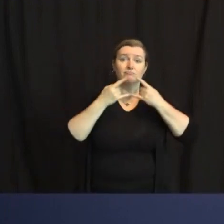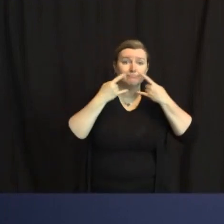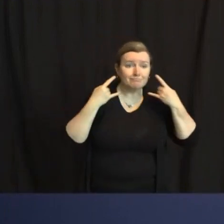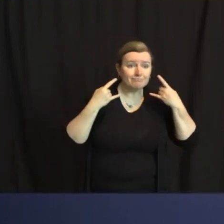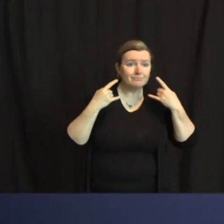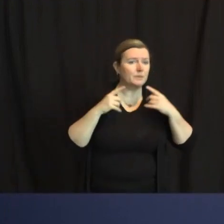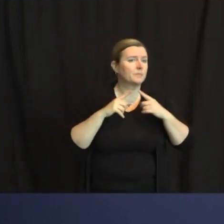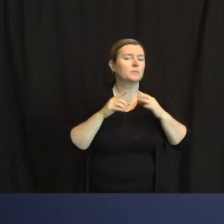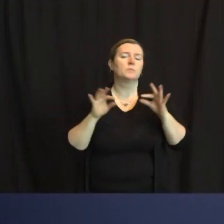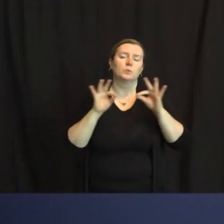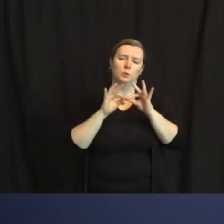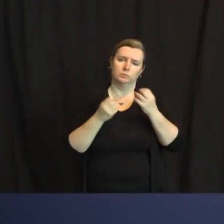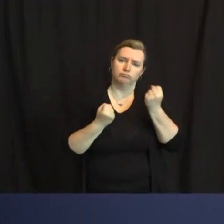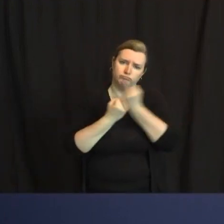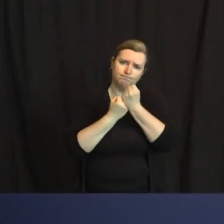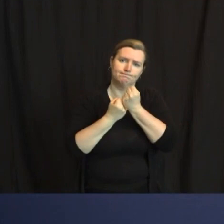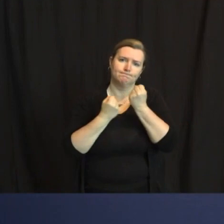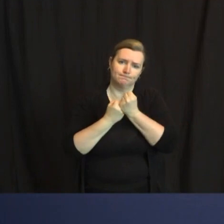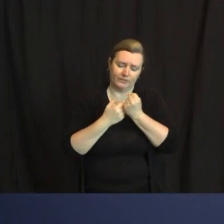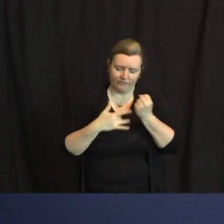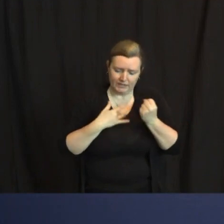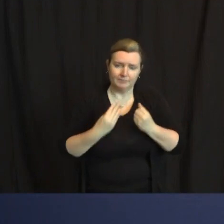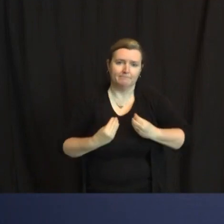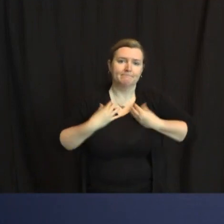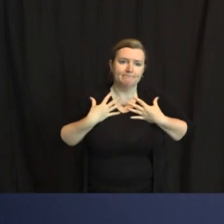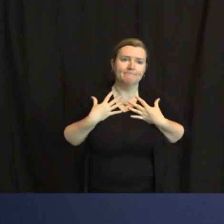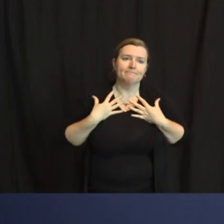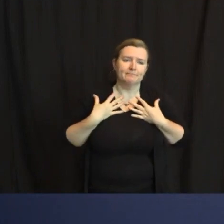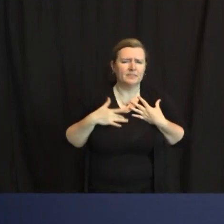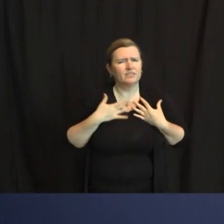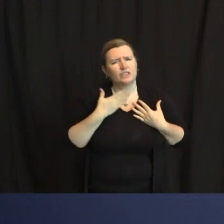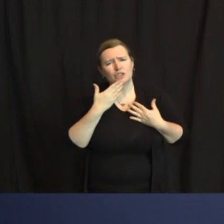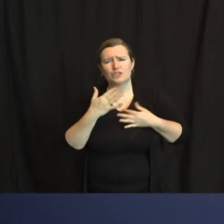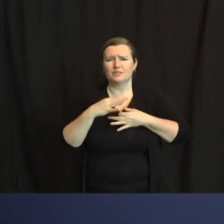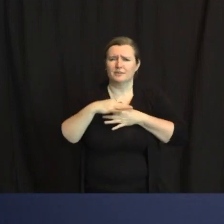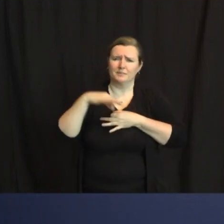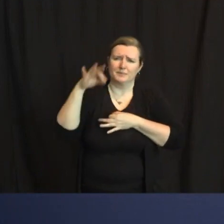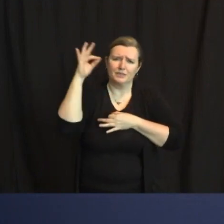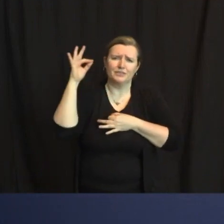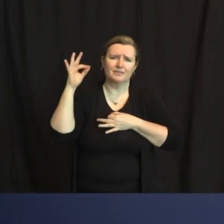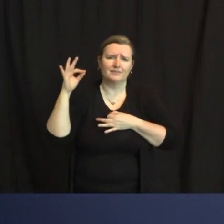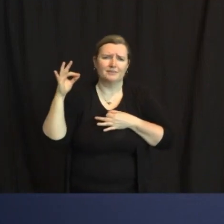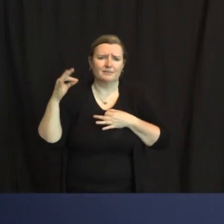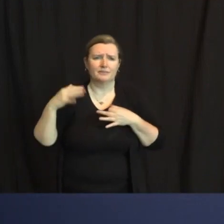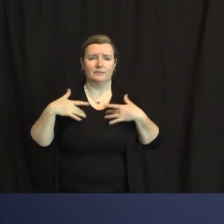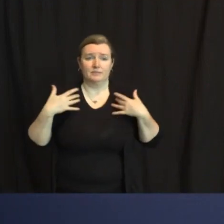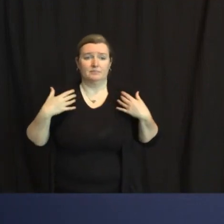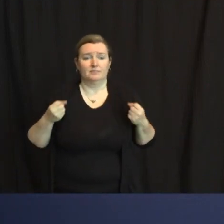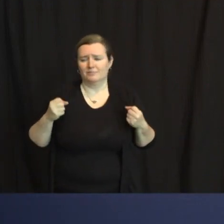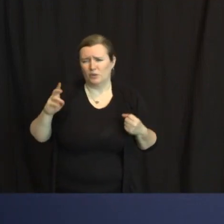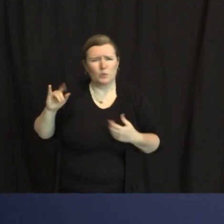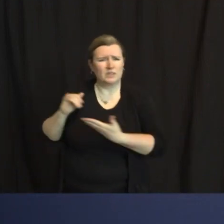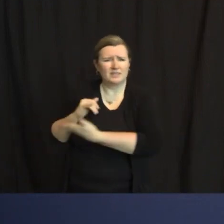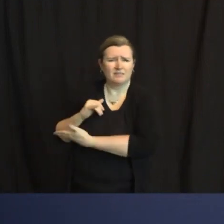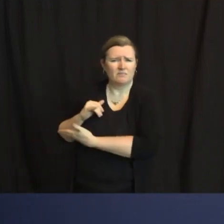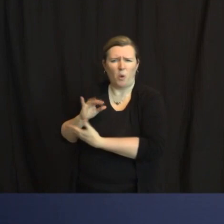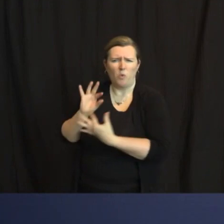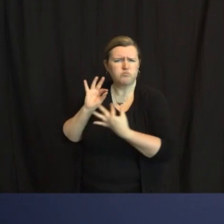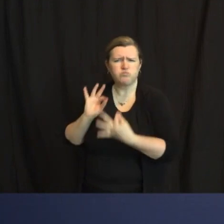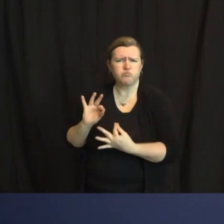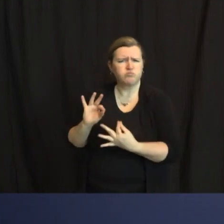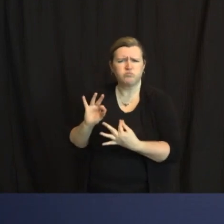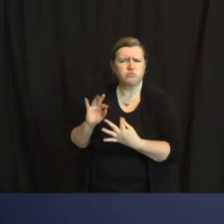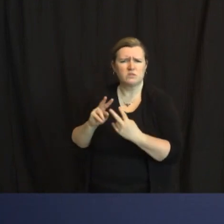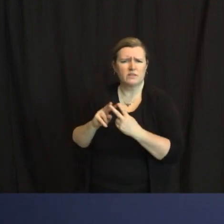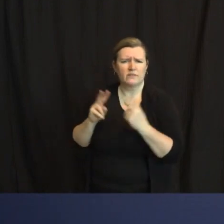of a pandemic, is just a phenomenal spiritual cure, and I thought Judy did a phenomenal job of being so eloquent in